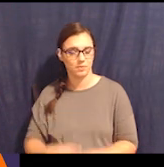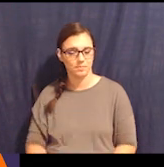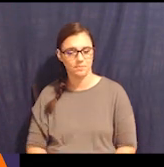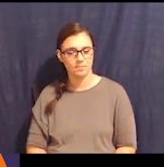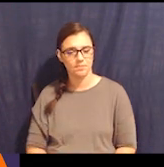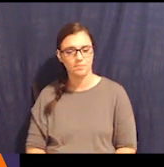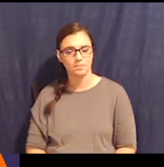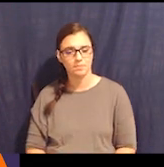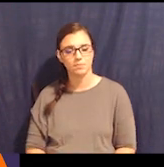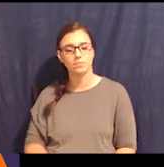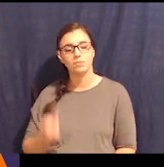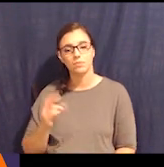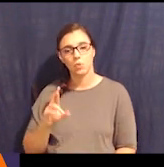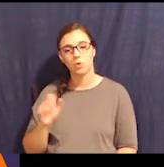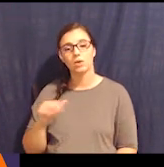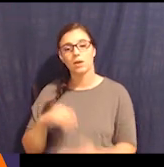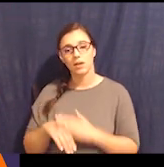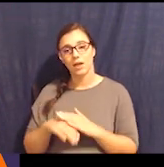at